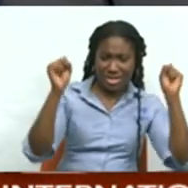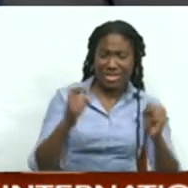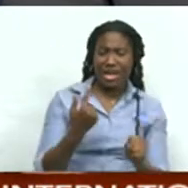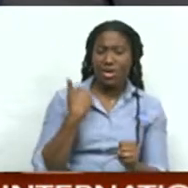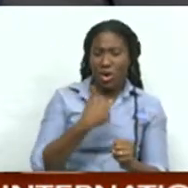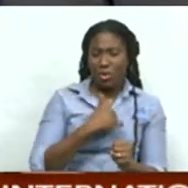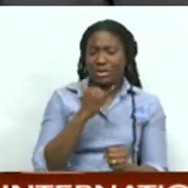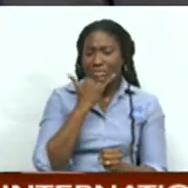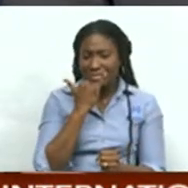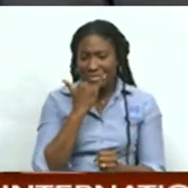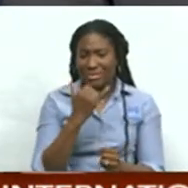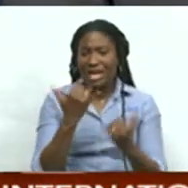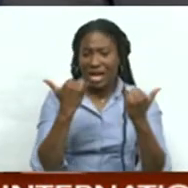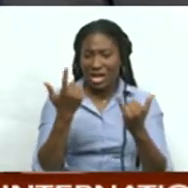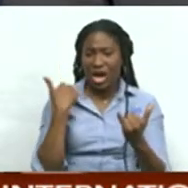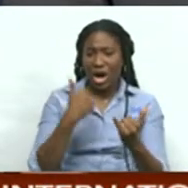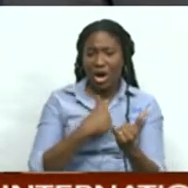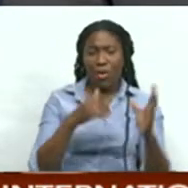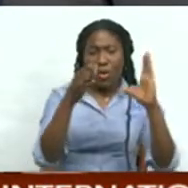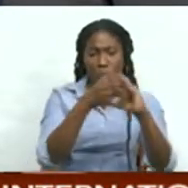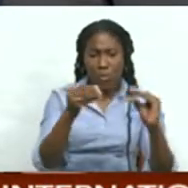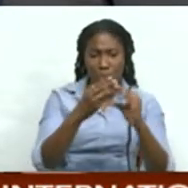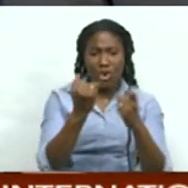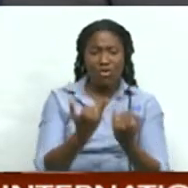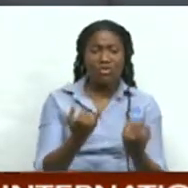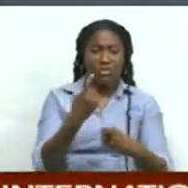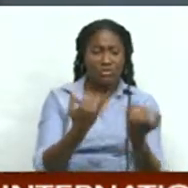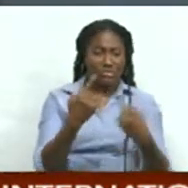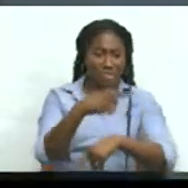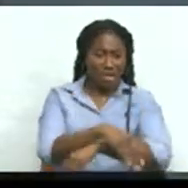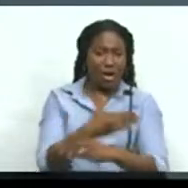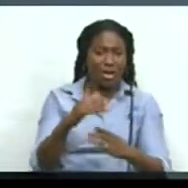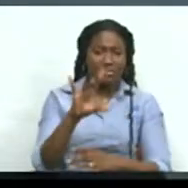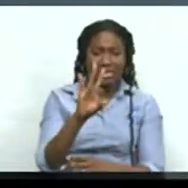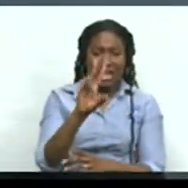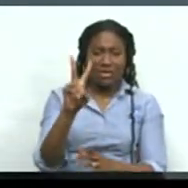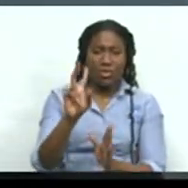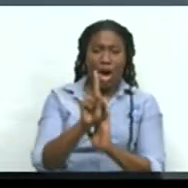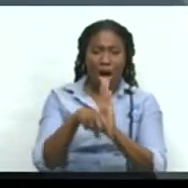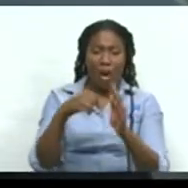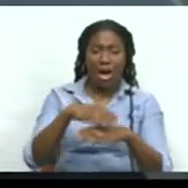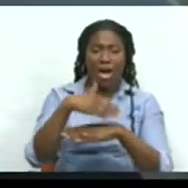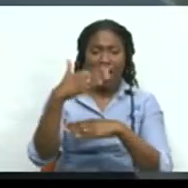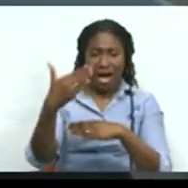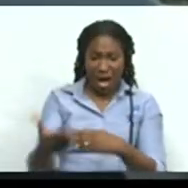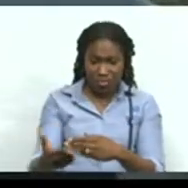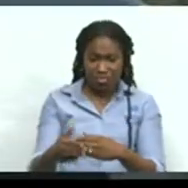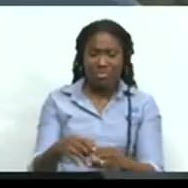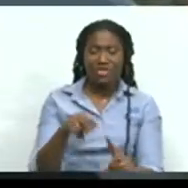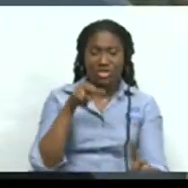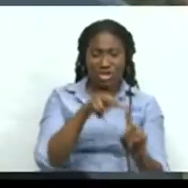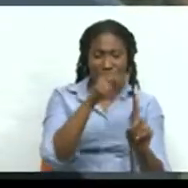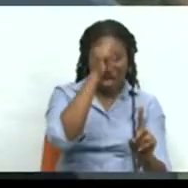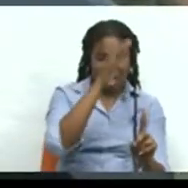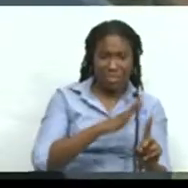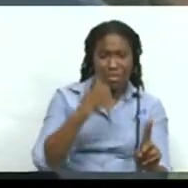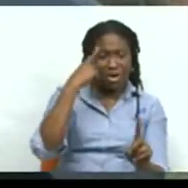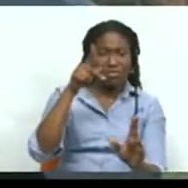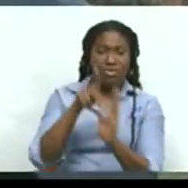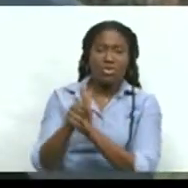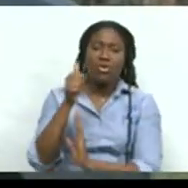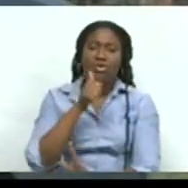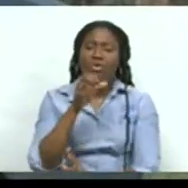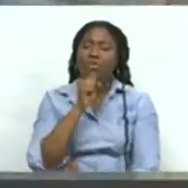And now to recap our headlines. 72 hours after she was killed, a man is charged for beheading 4-year-old Amara Lalit.